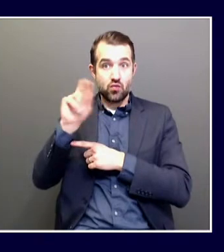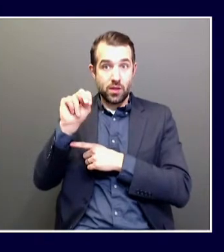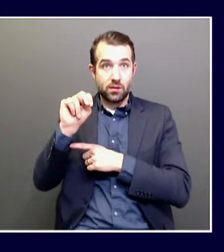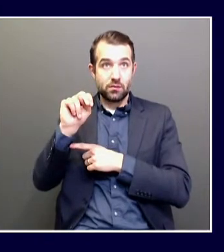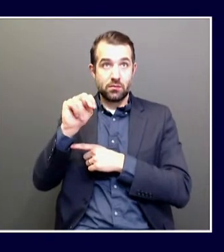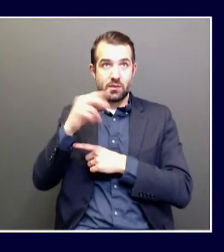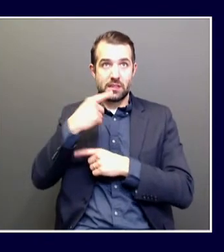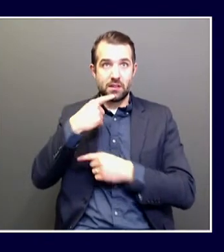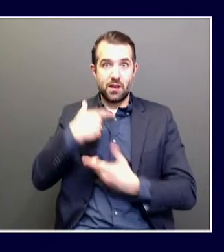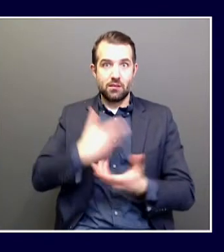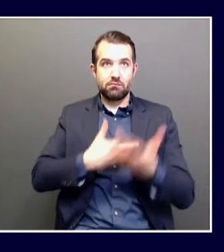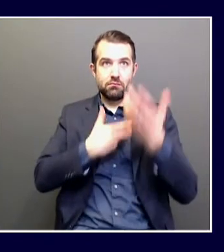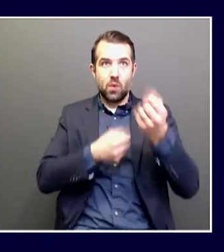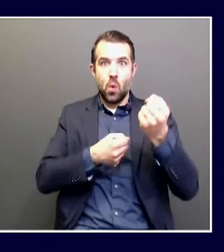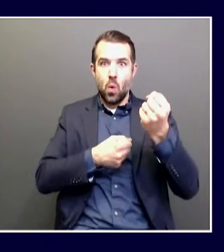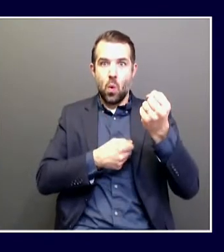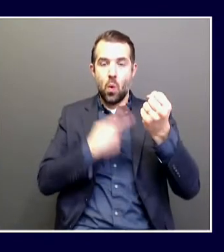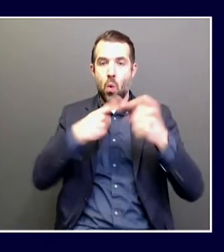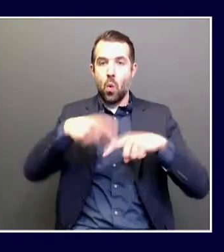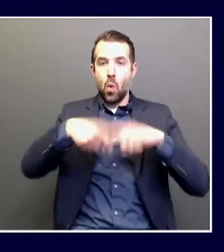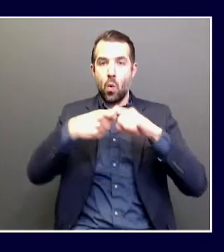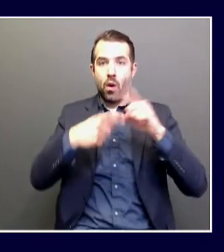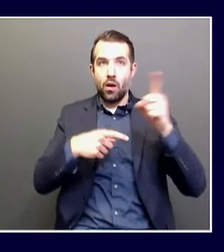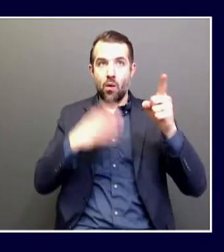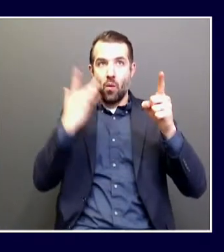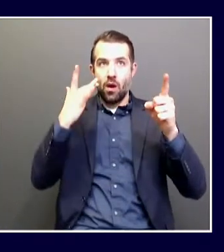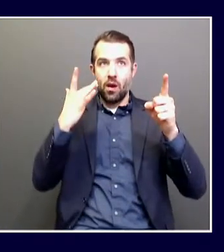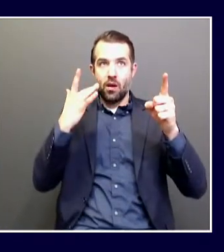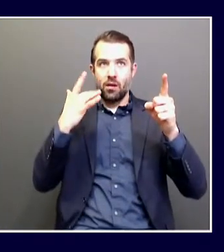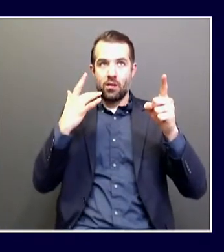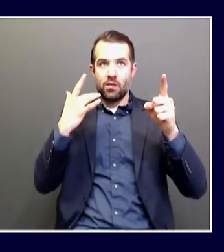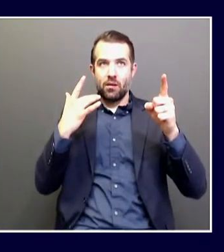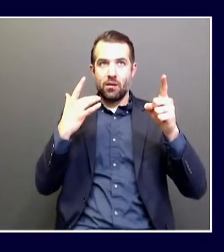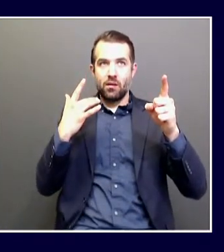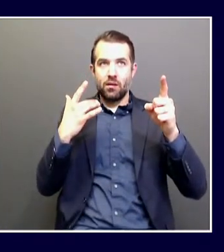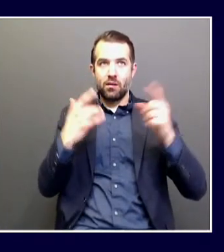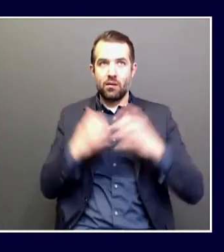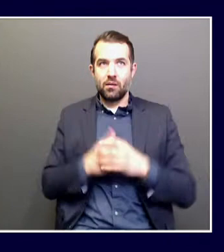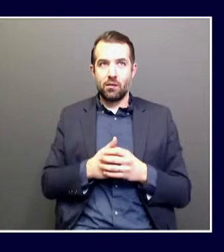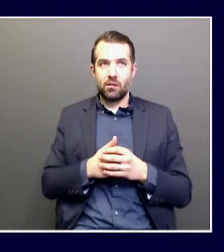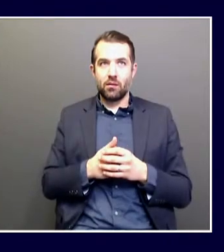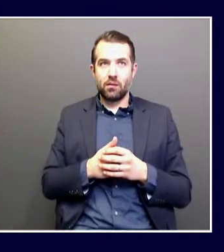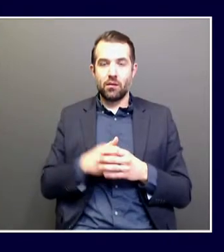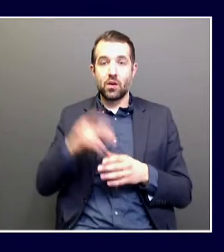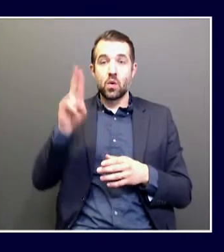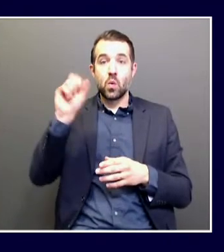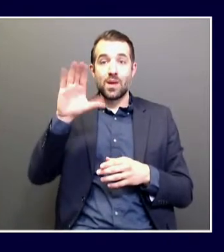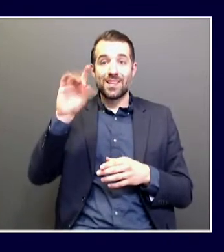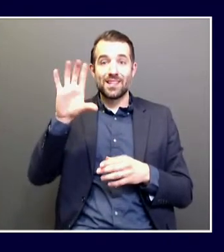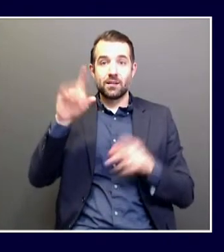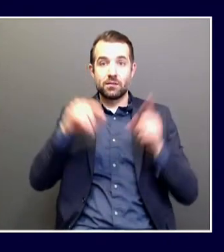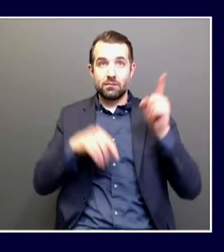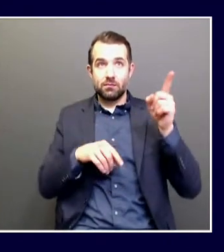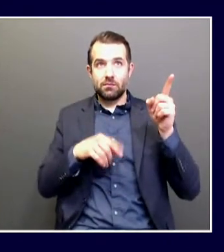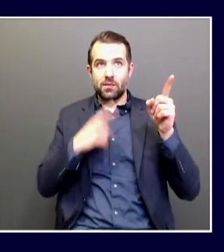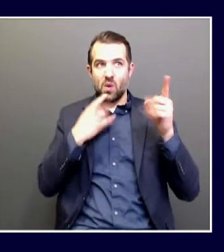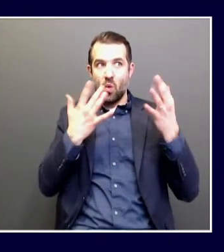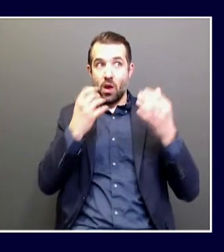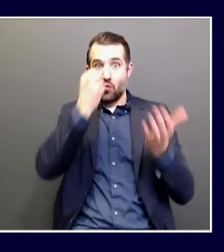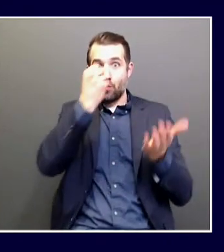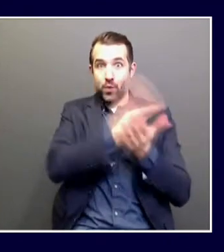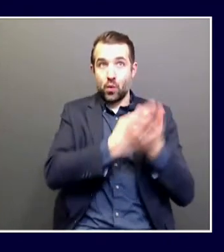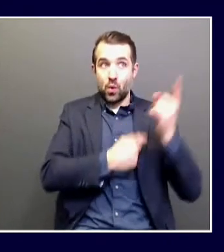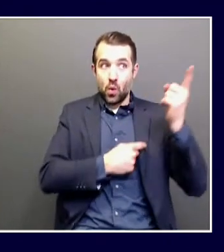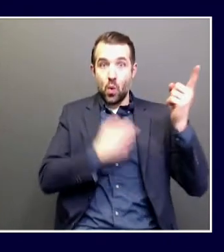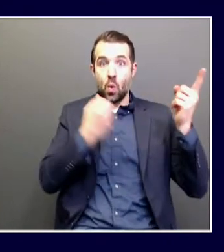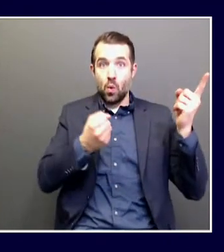if you had any info on what other facilities might be offering them for parents who are hoping to get their kids those. Yeah, we